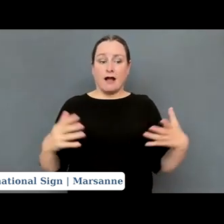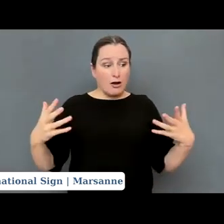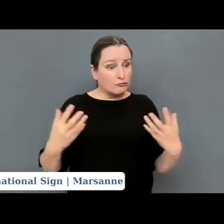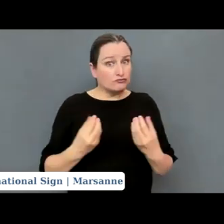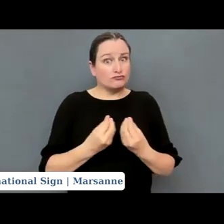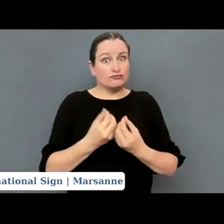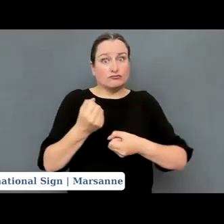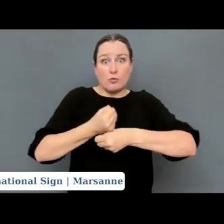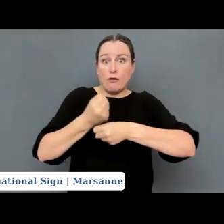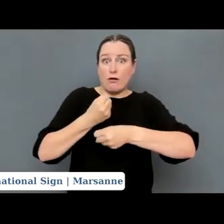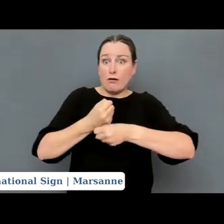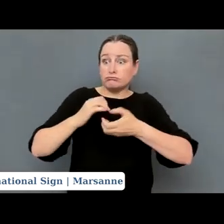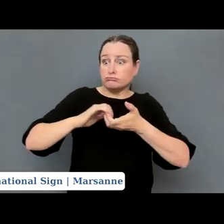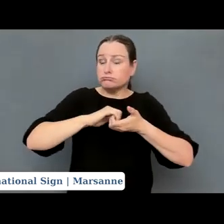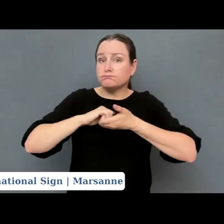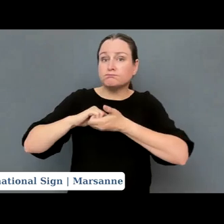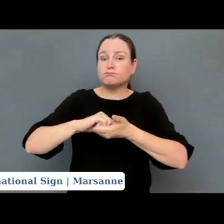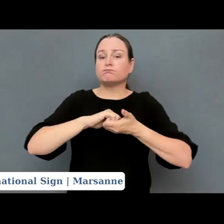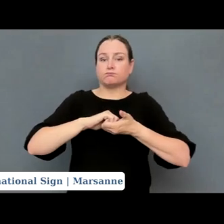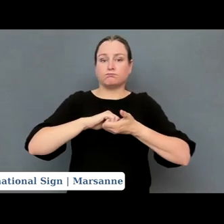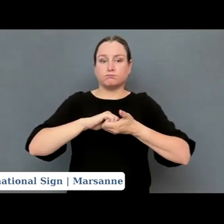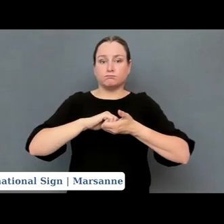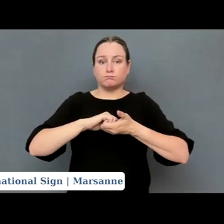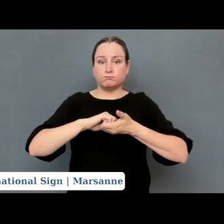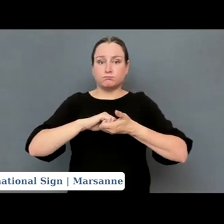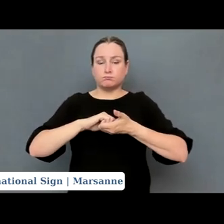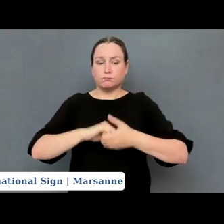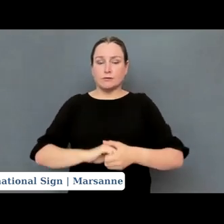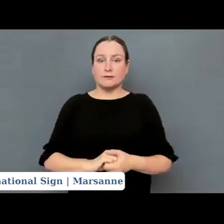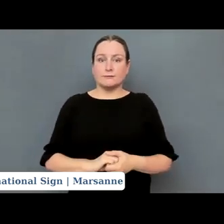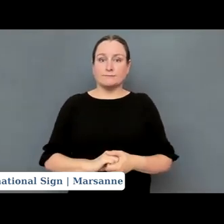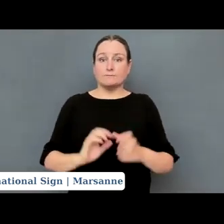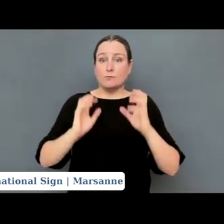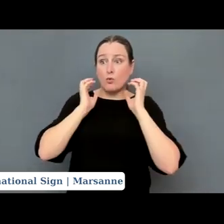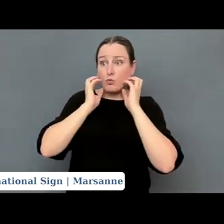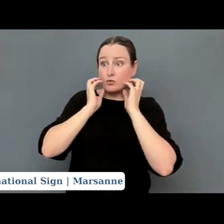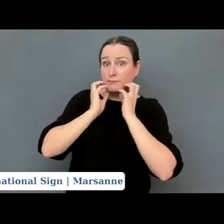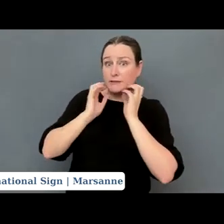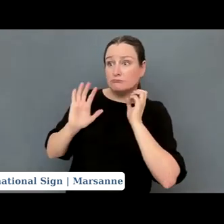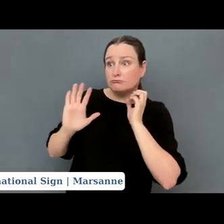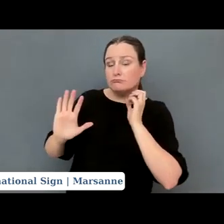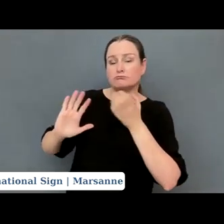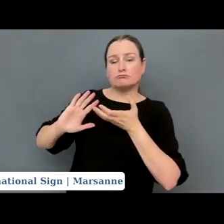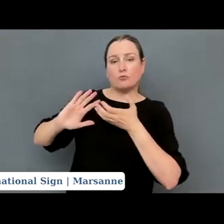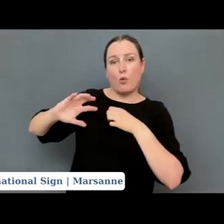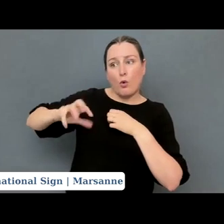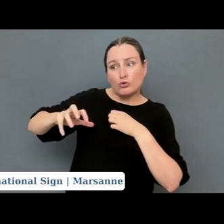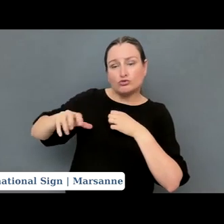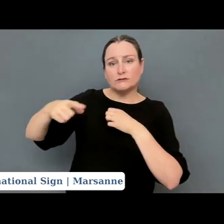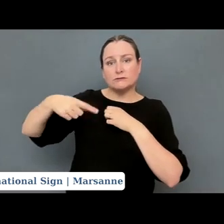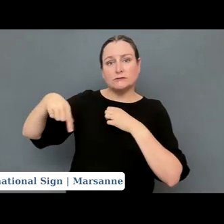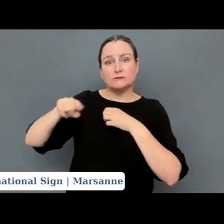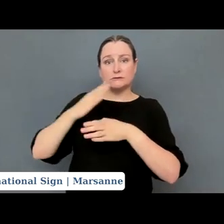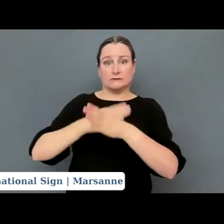that the more vulnerable populations of Mozambique can access to the necessary services to have